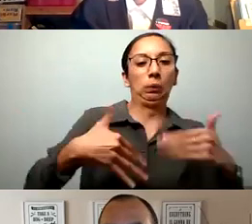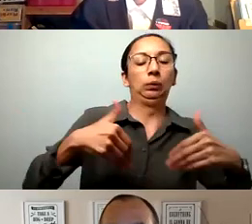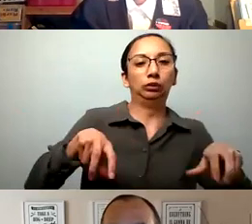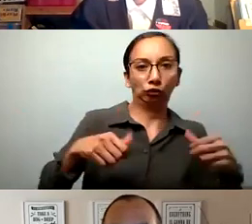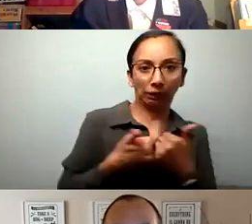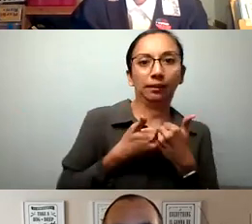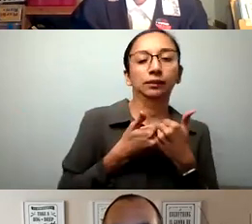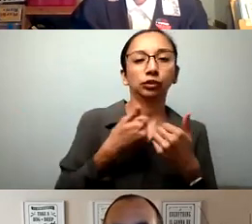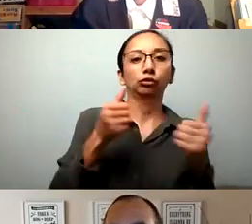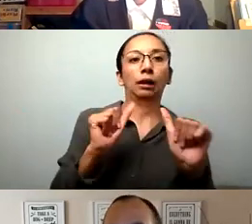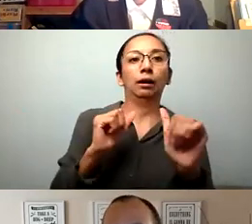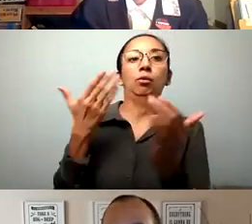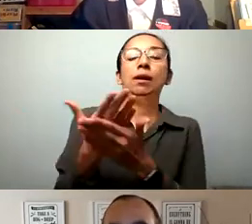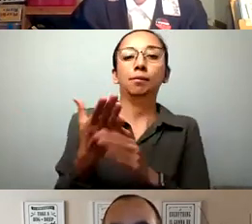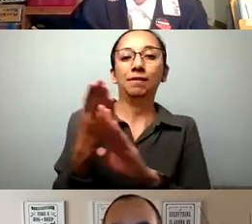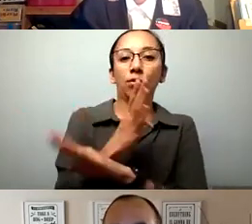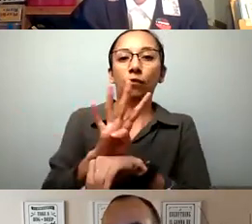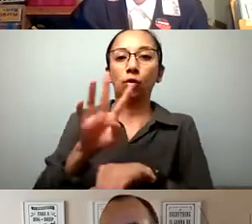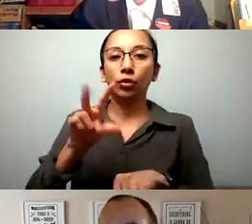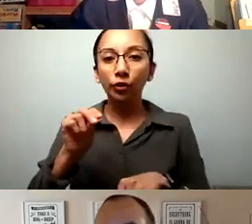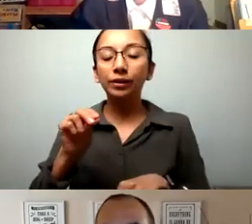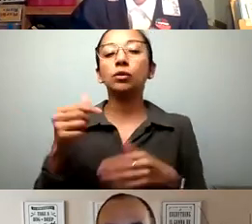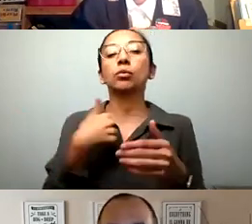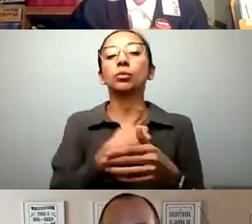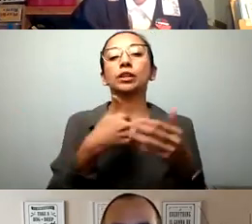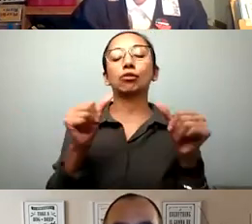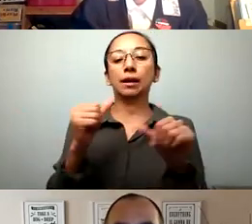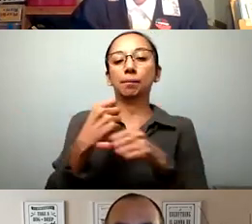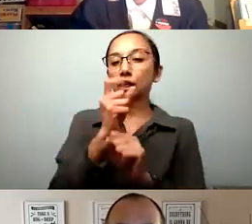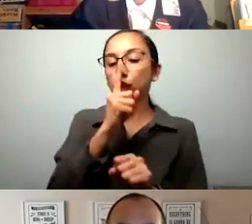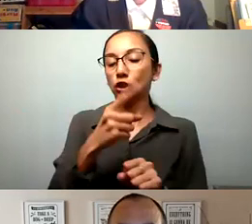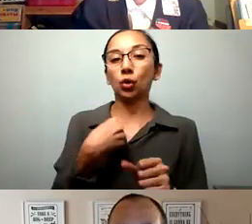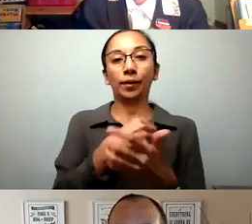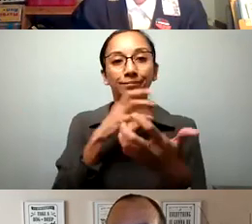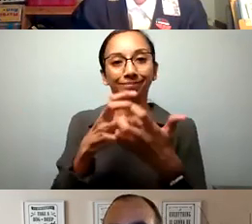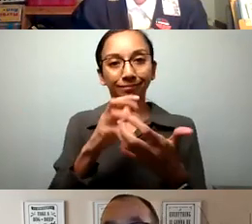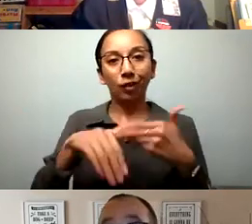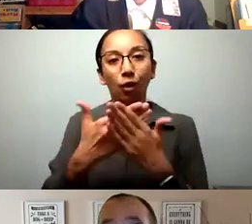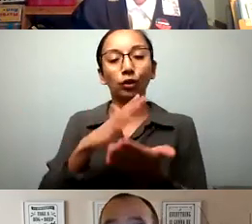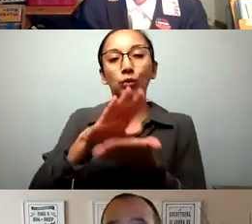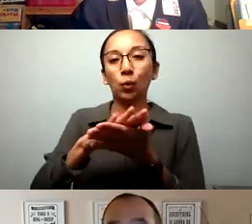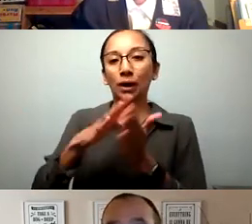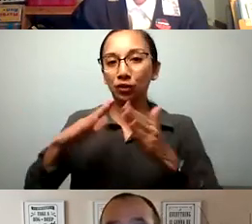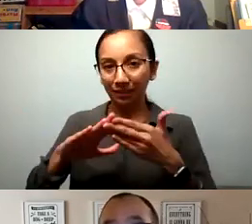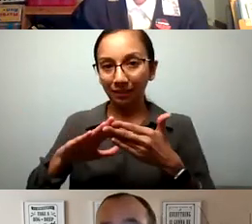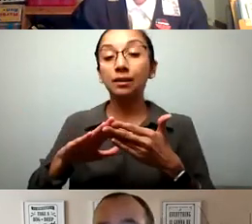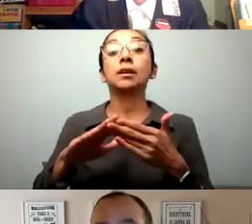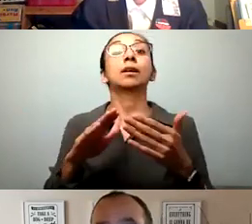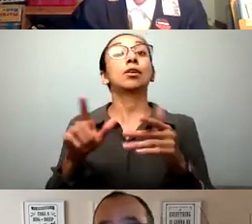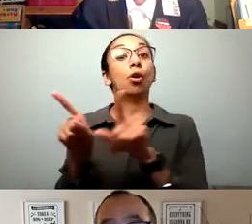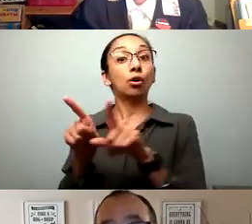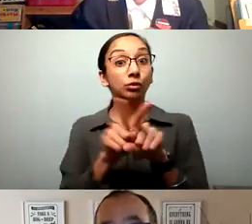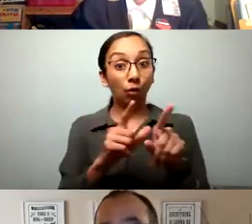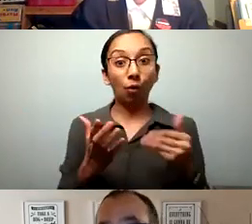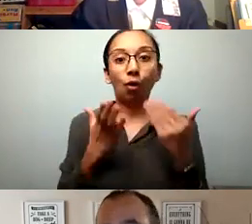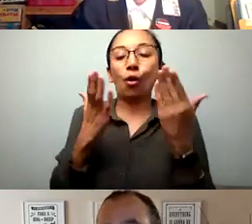get there before 4:30, before an appointment. So we're trying to make sure we're accommodating all of our school communities. And so, and with that, also offering